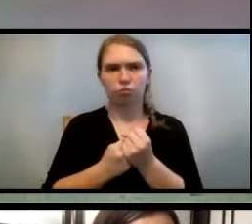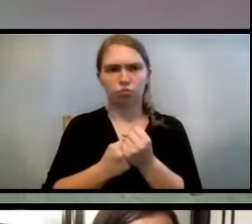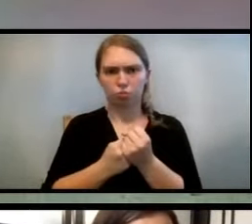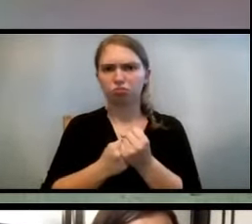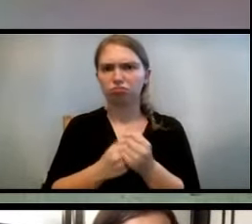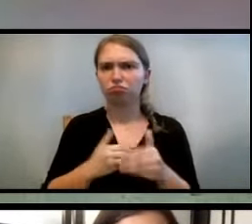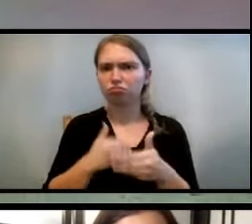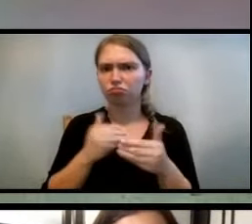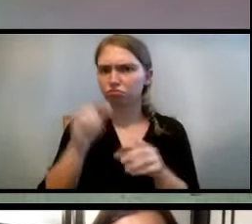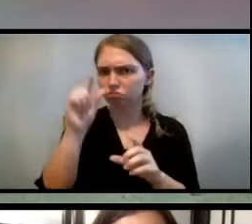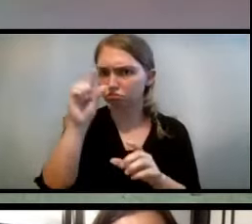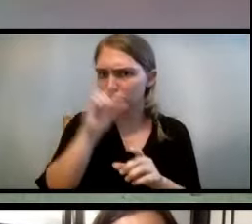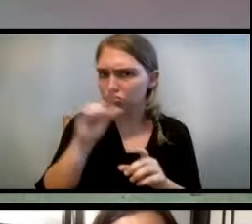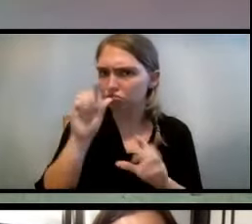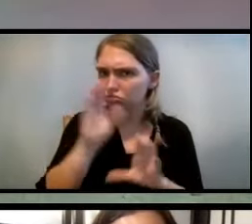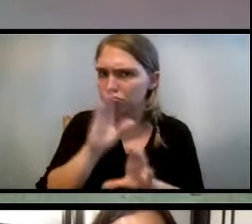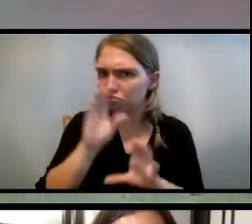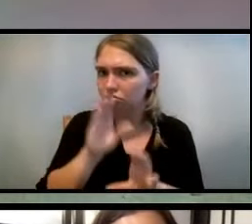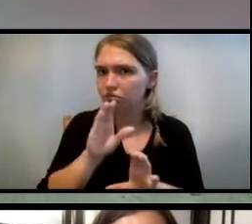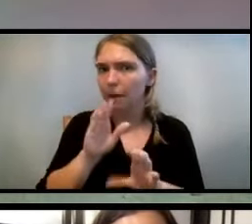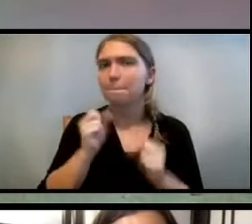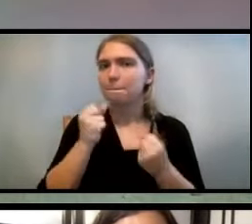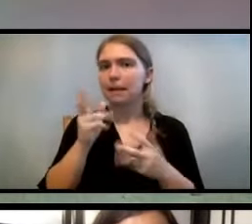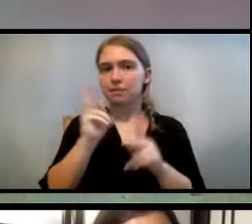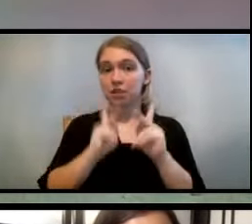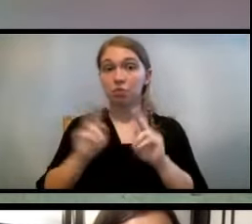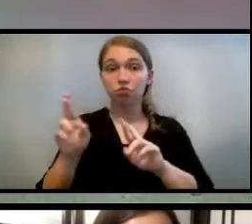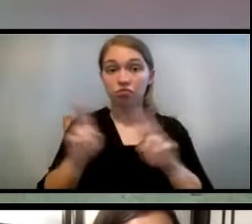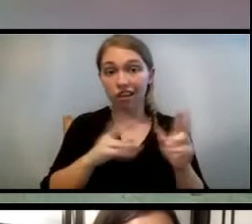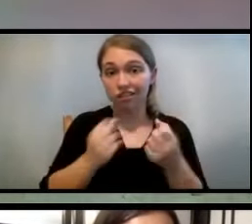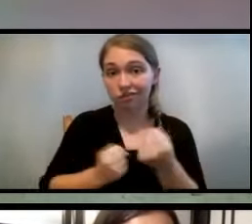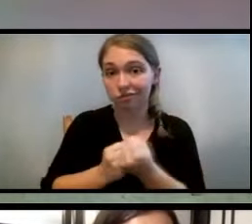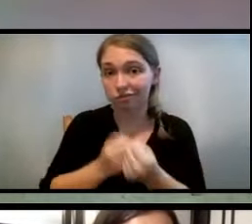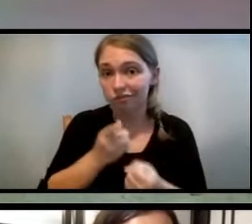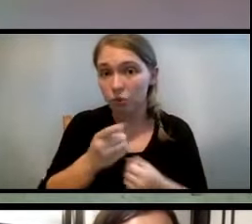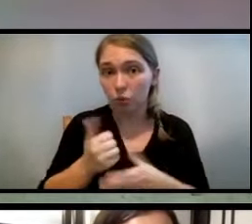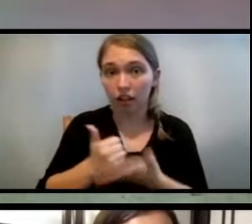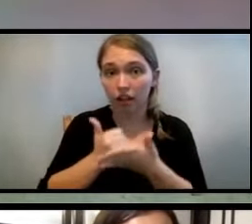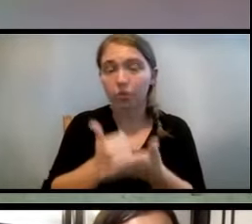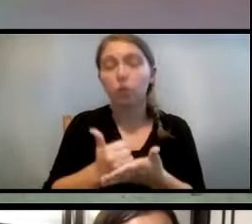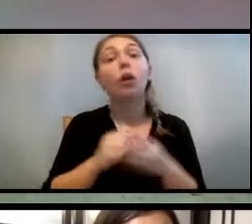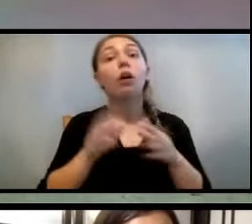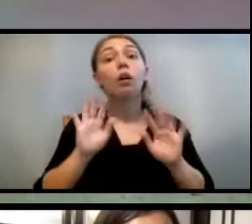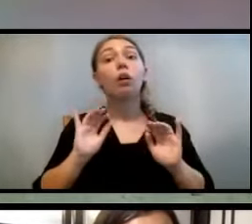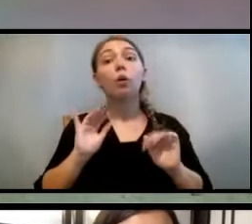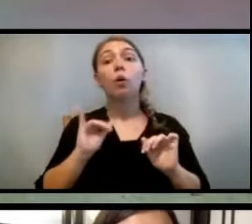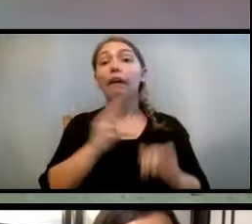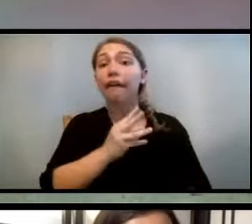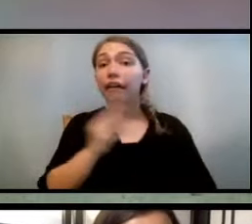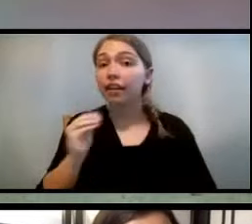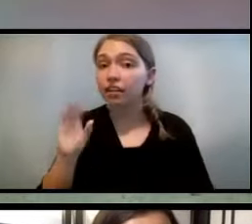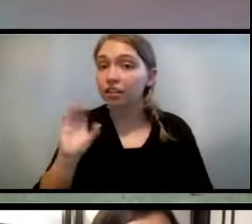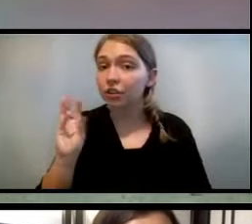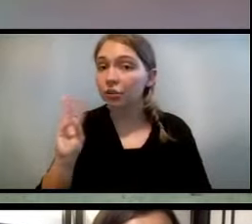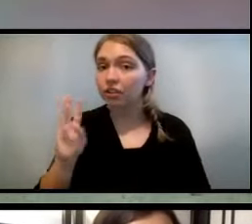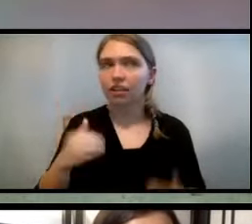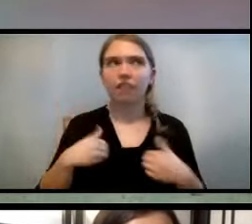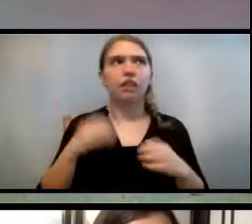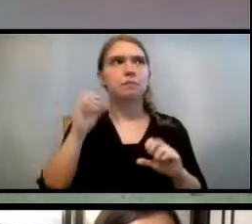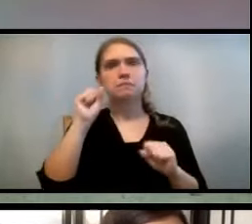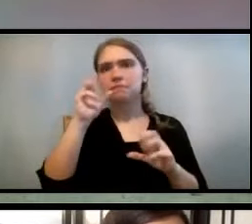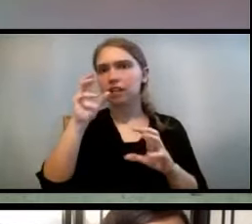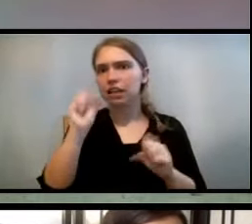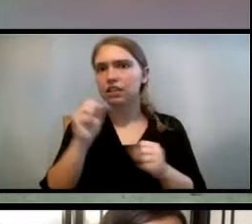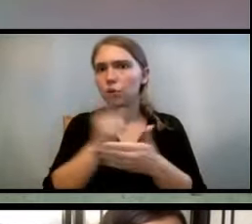so many people out there, like, ready to help you. Oh, and I mean, Clarion West also has all these wonderful weekend